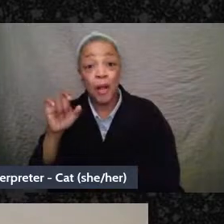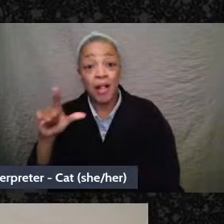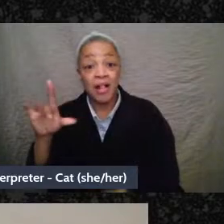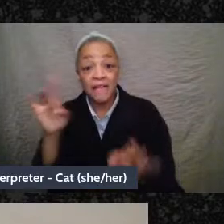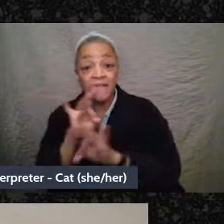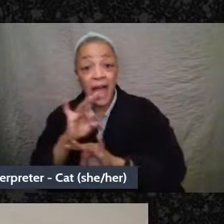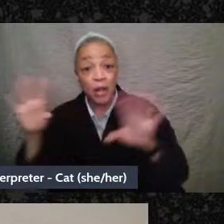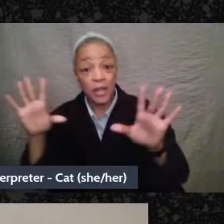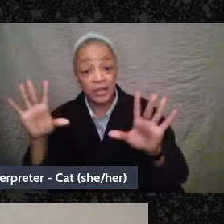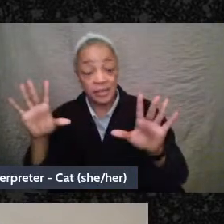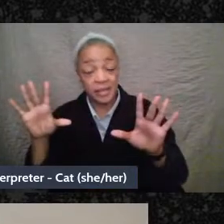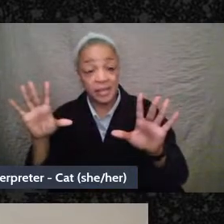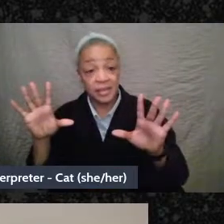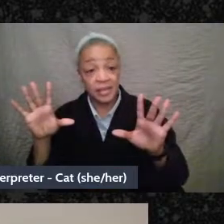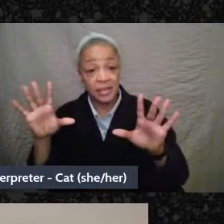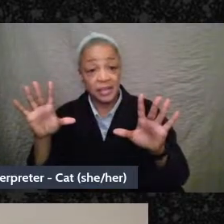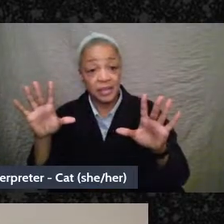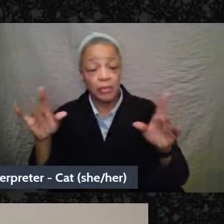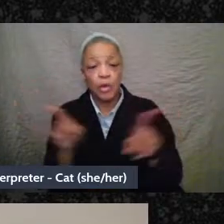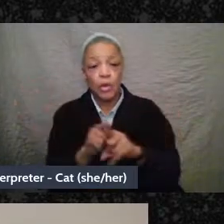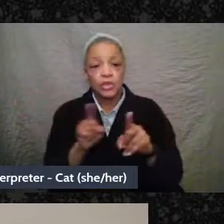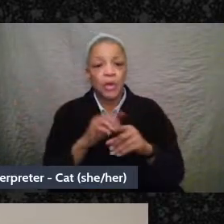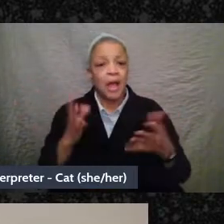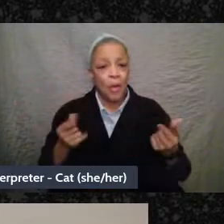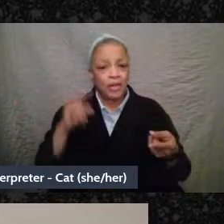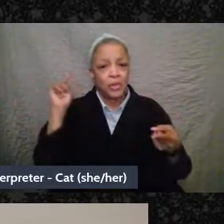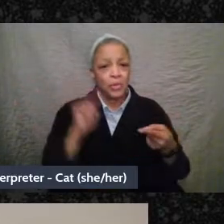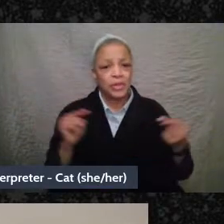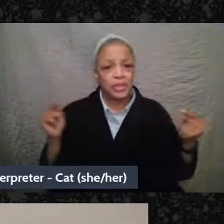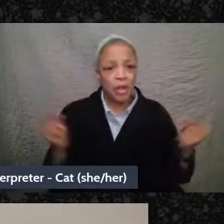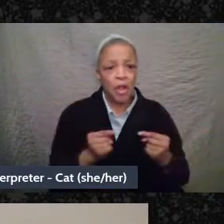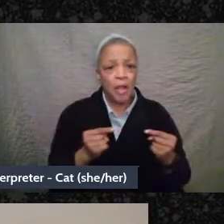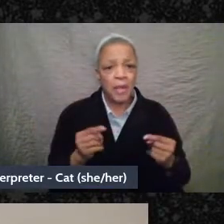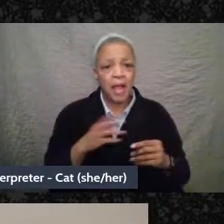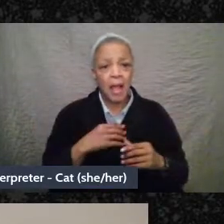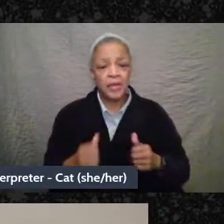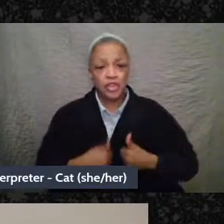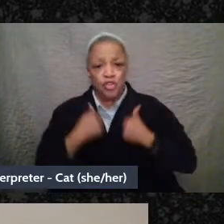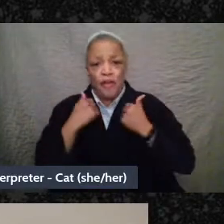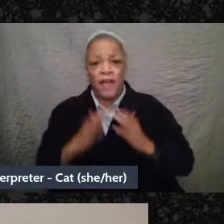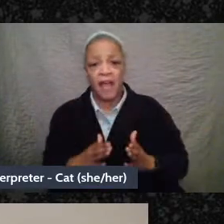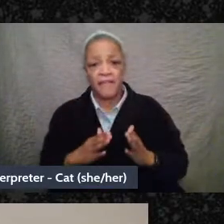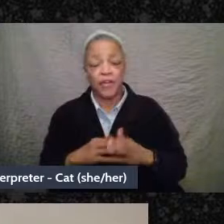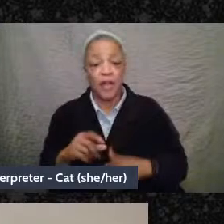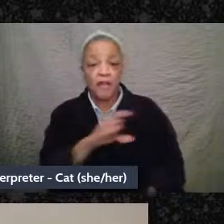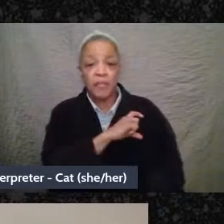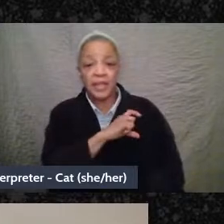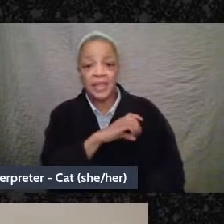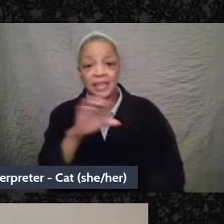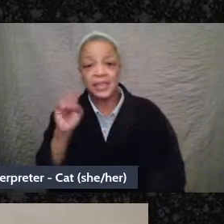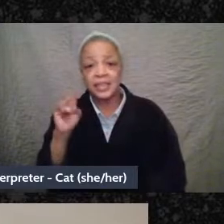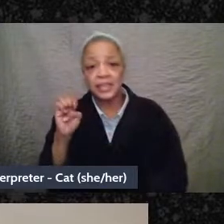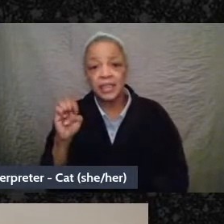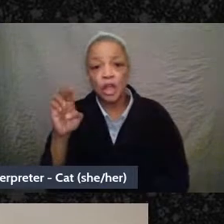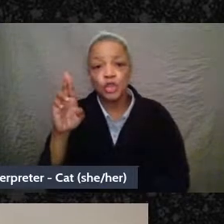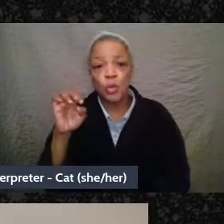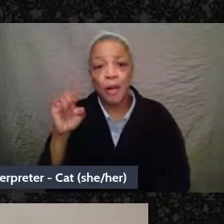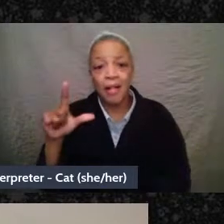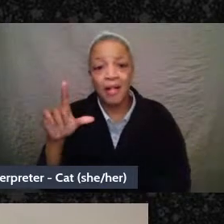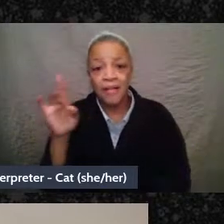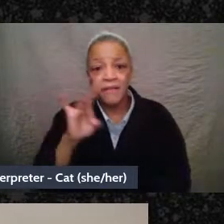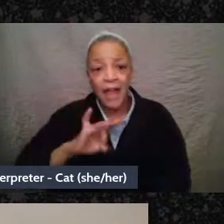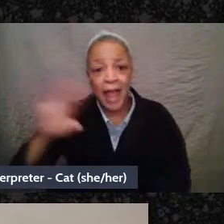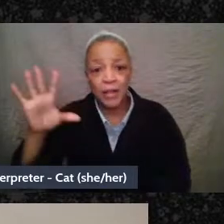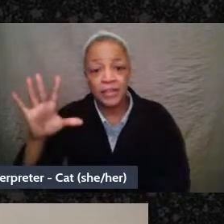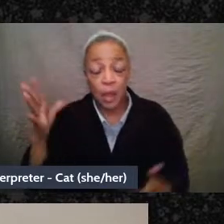And so we have to, but also I want to reduce harm. I'm a survivor of police sexual violence. I want it to stop. I want to have fewer people experience